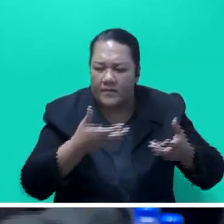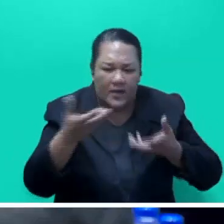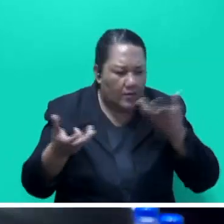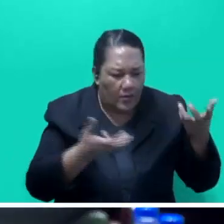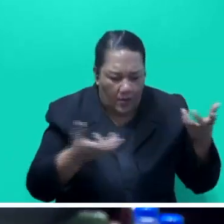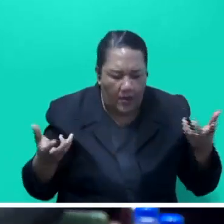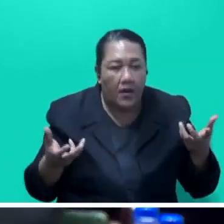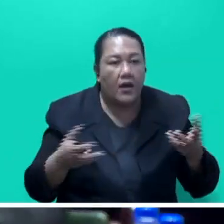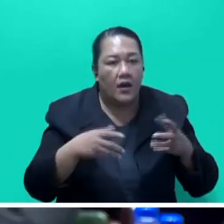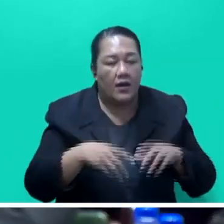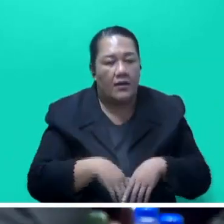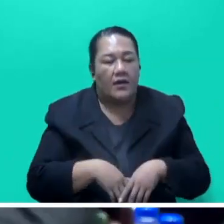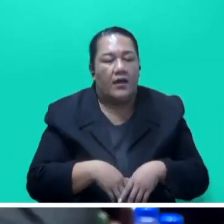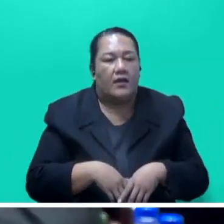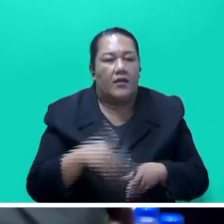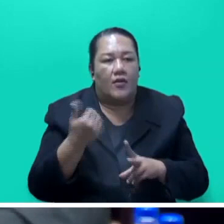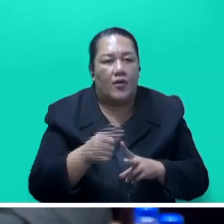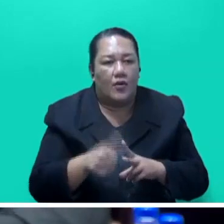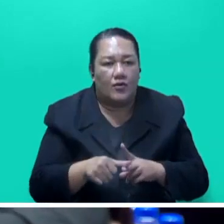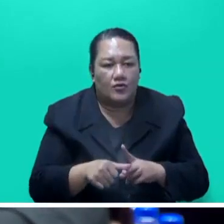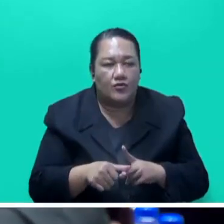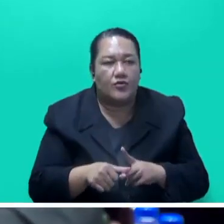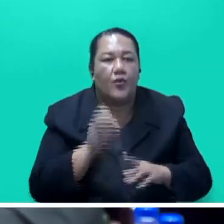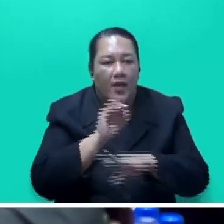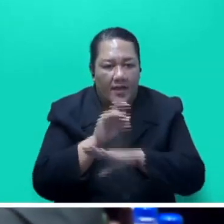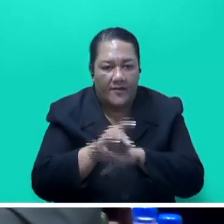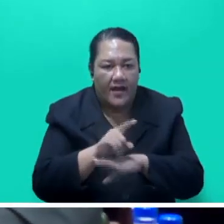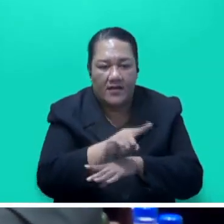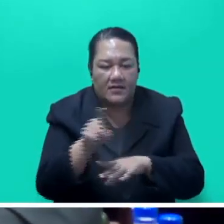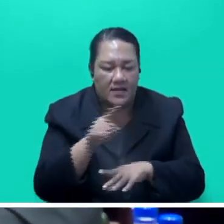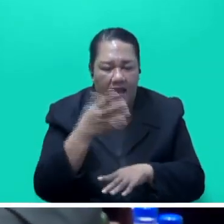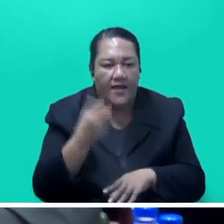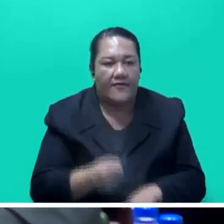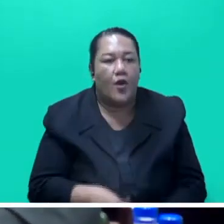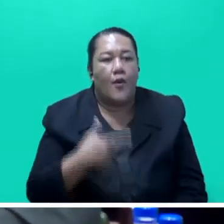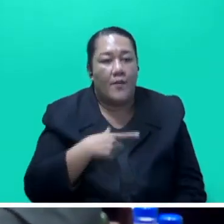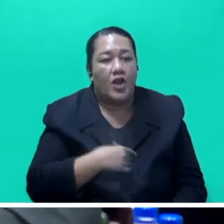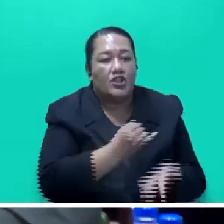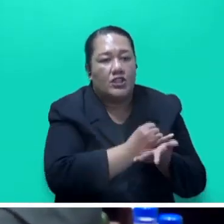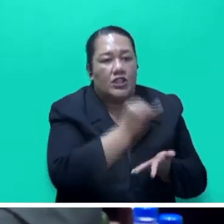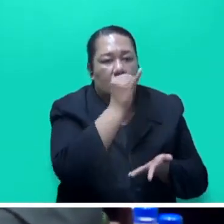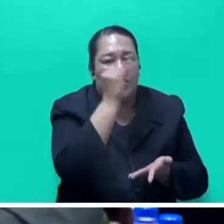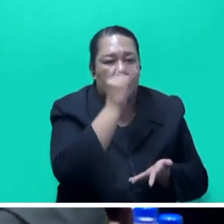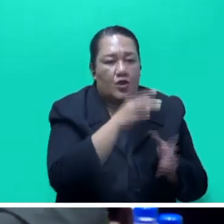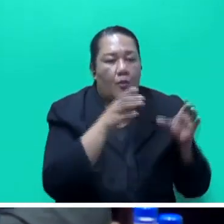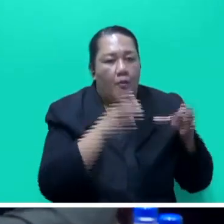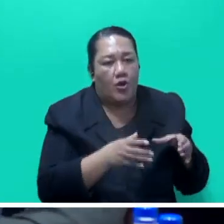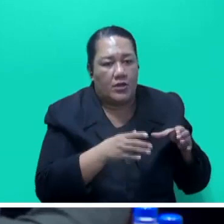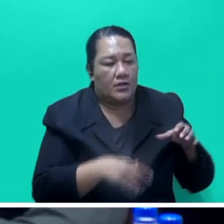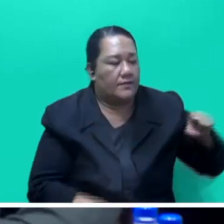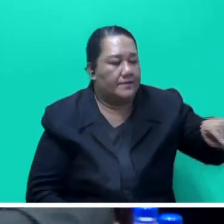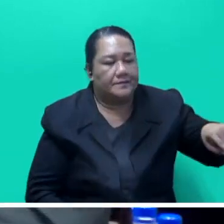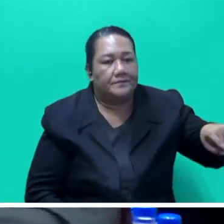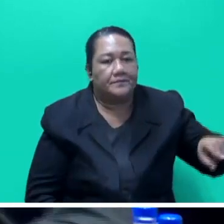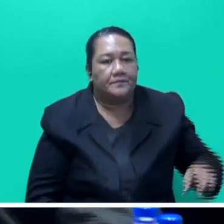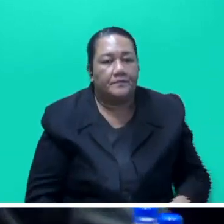and therefore it is a constitutional body. The other day, Mr. Speaker, I